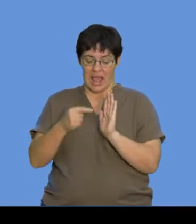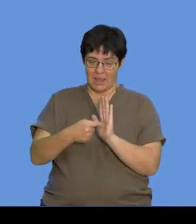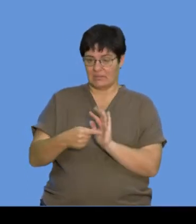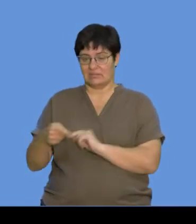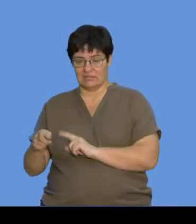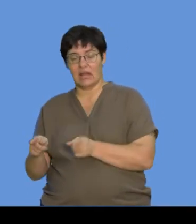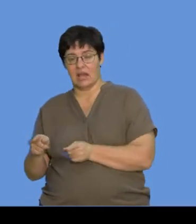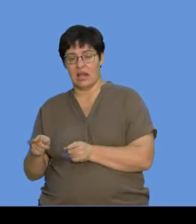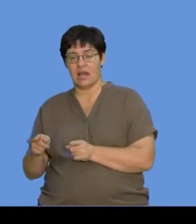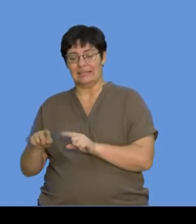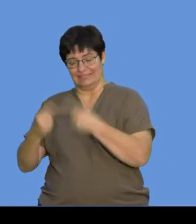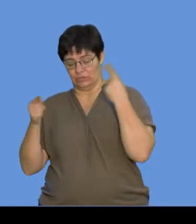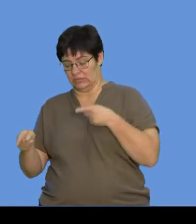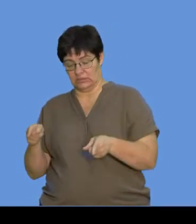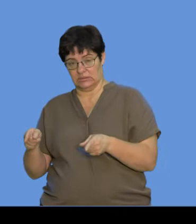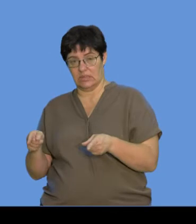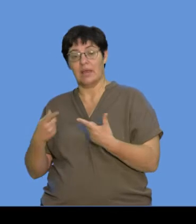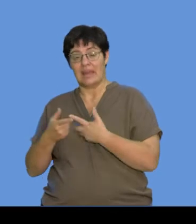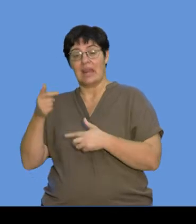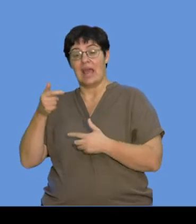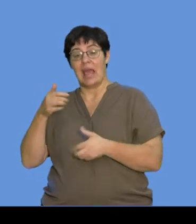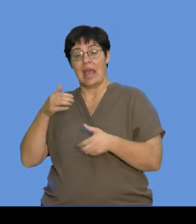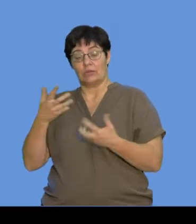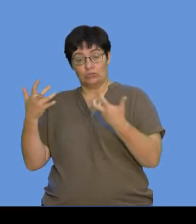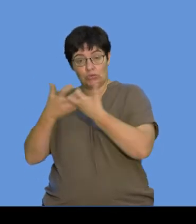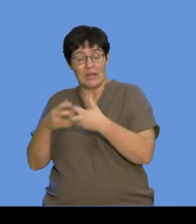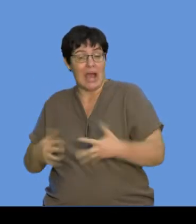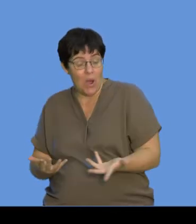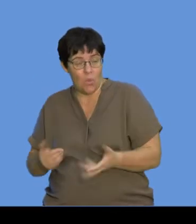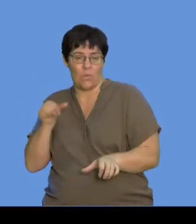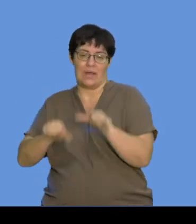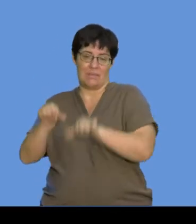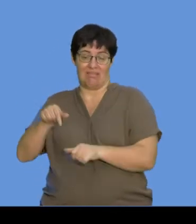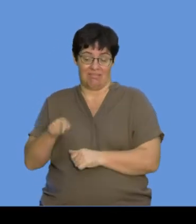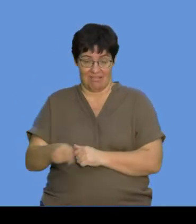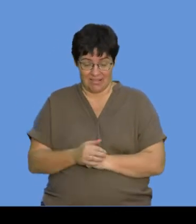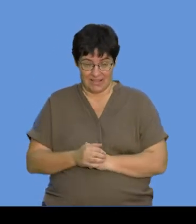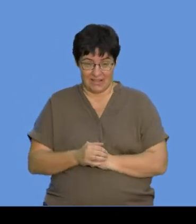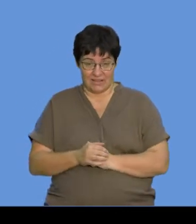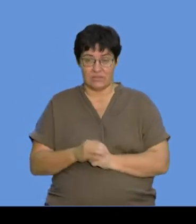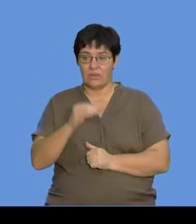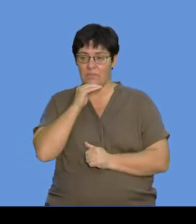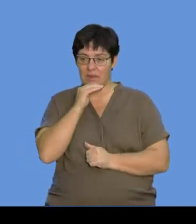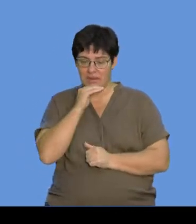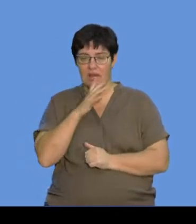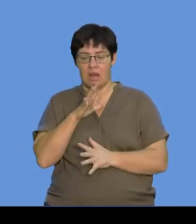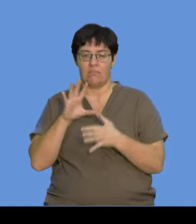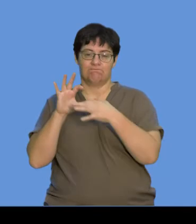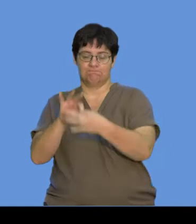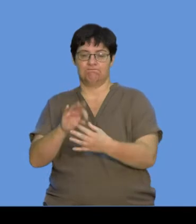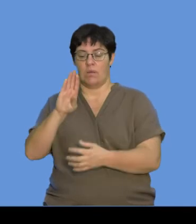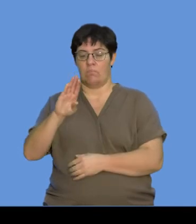must be different and they must be chemically joined. If they're chemically joined together, sometimes we say that we'll describe them as